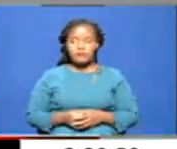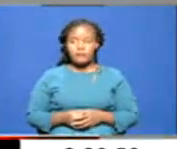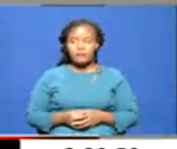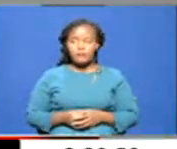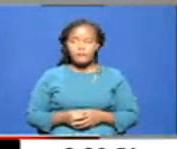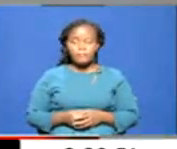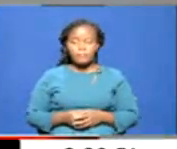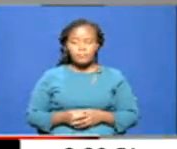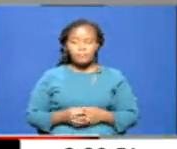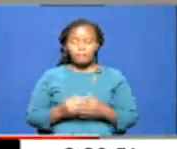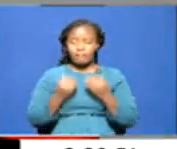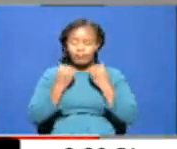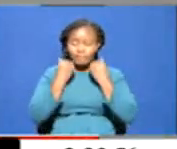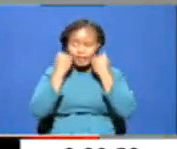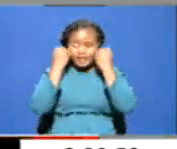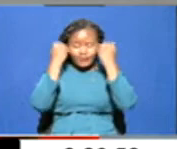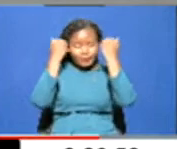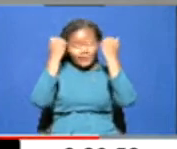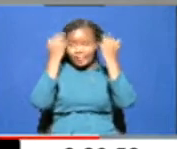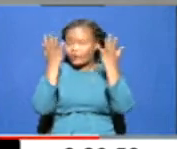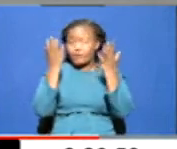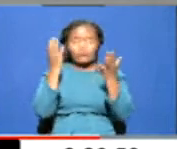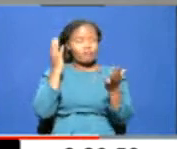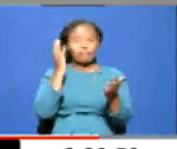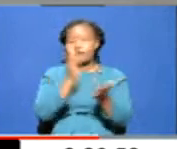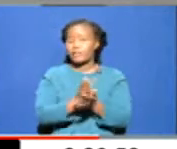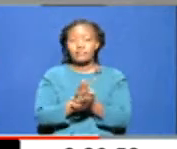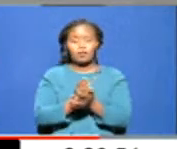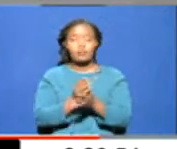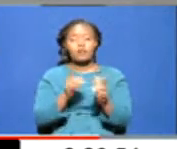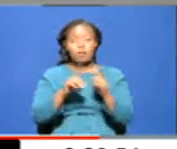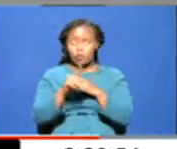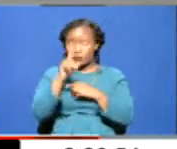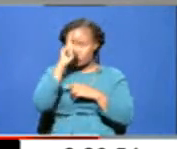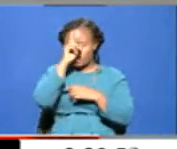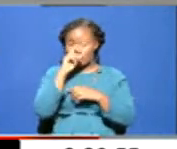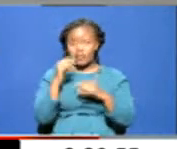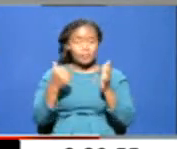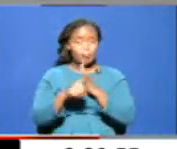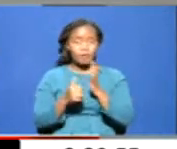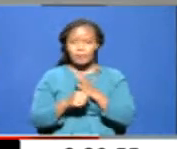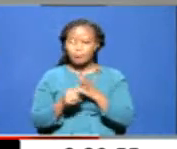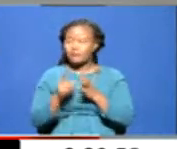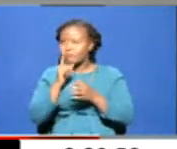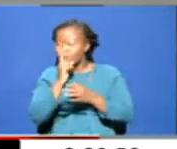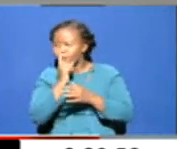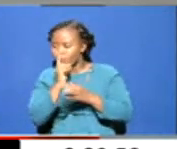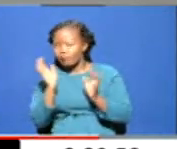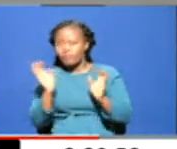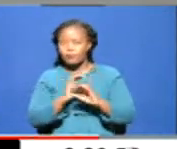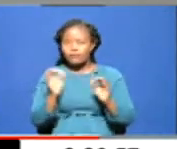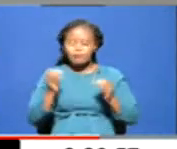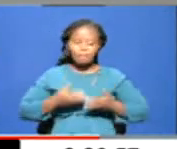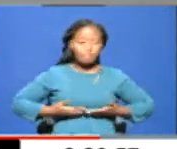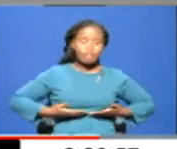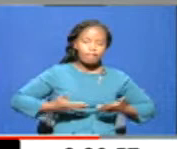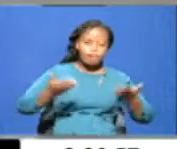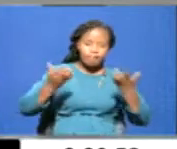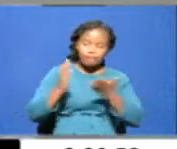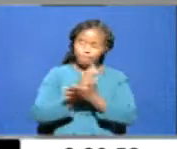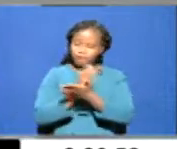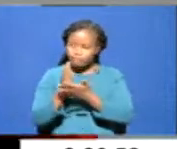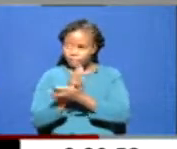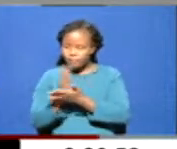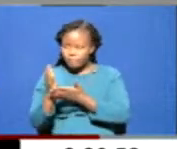Well, depression is a real and insidious problem, so talk, share, open up. Let's take you to